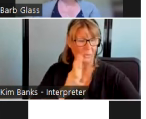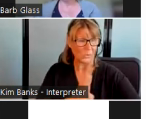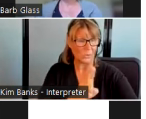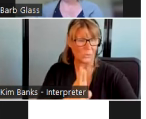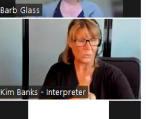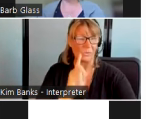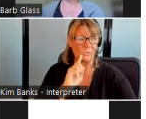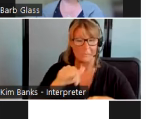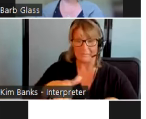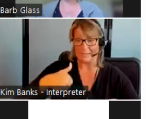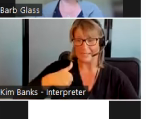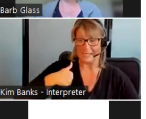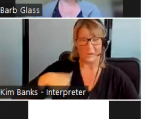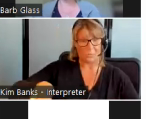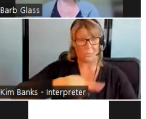and from which we benefit.